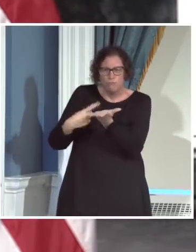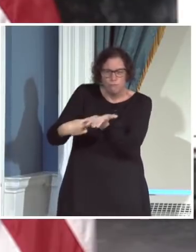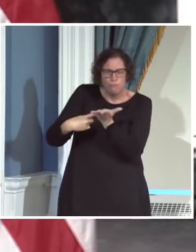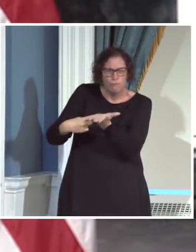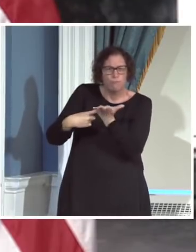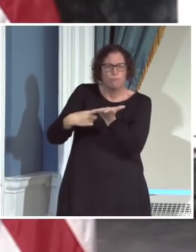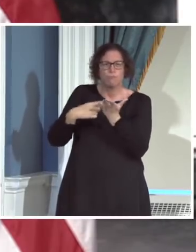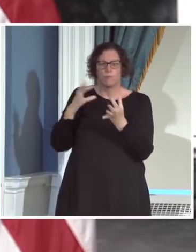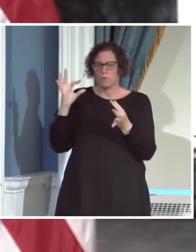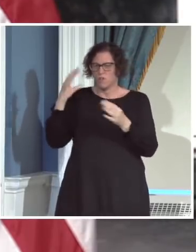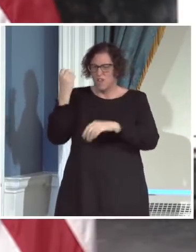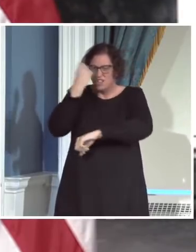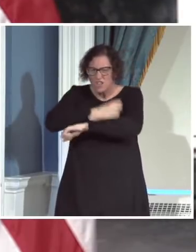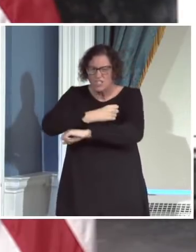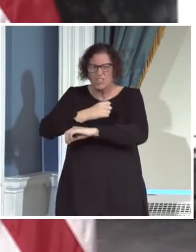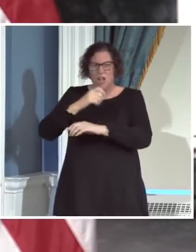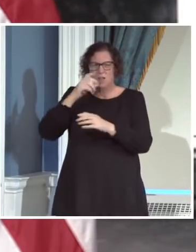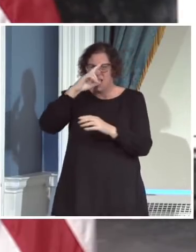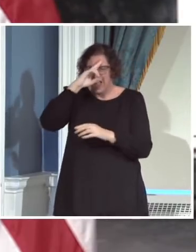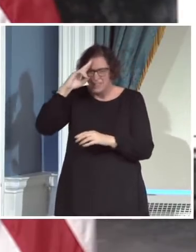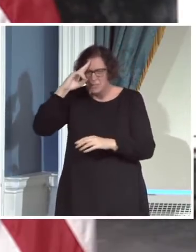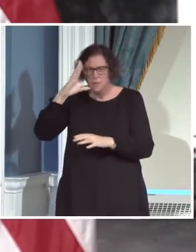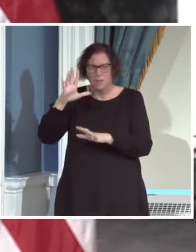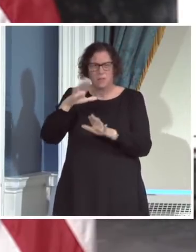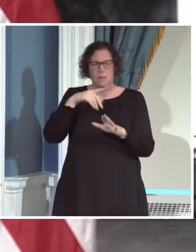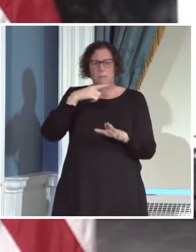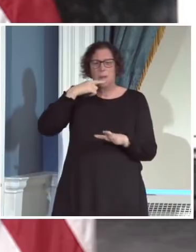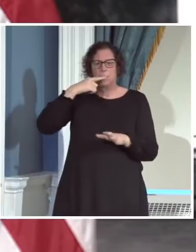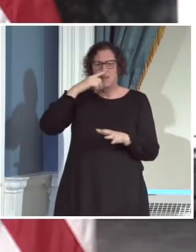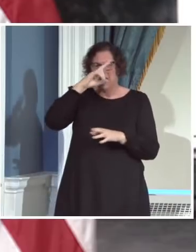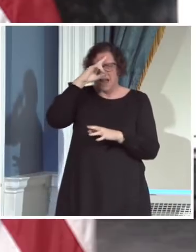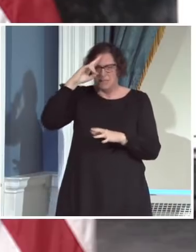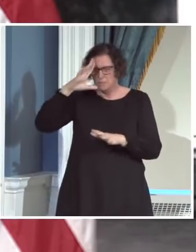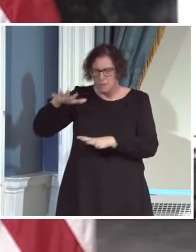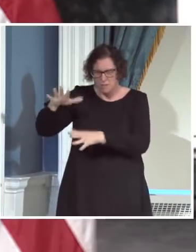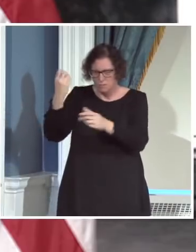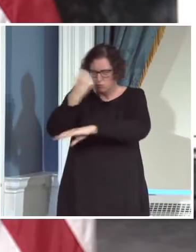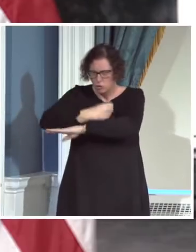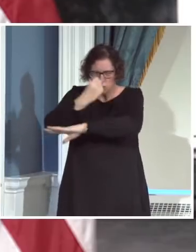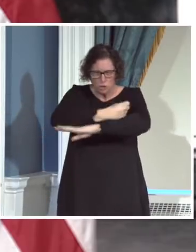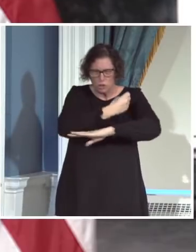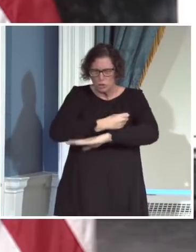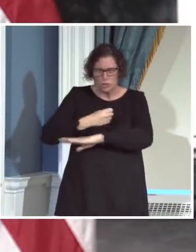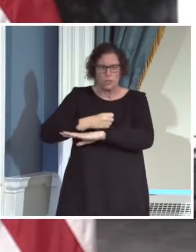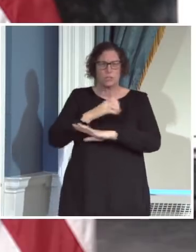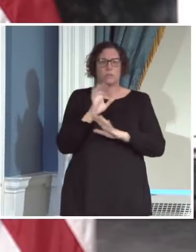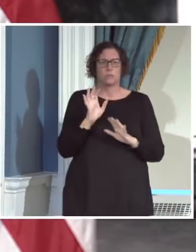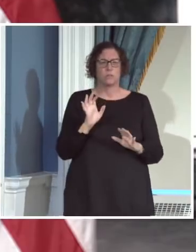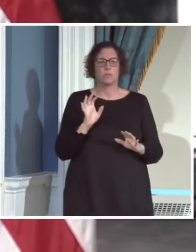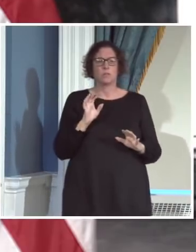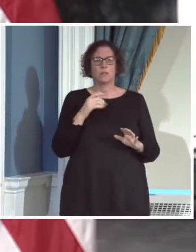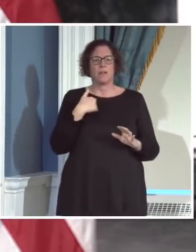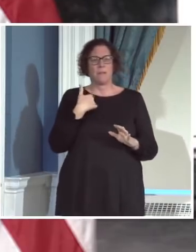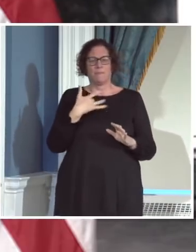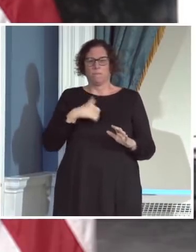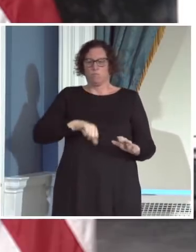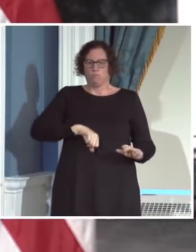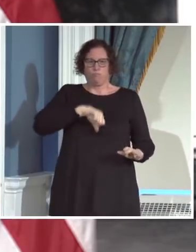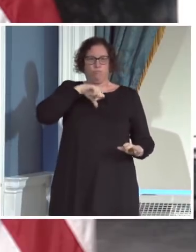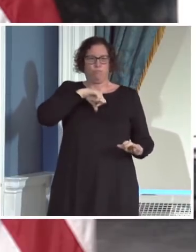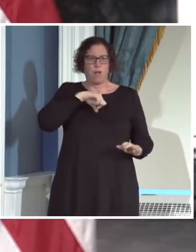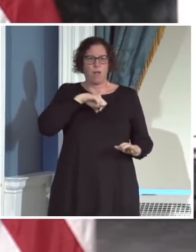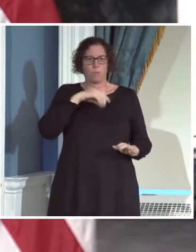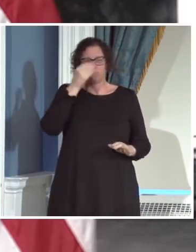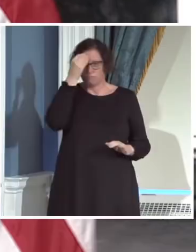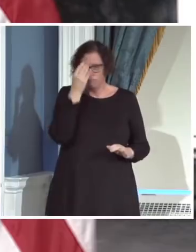of maybe we have to close some public hospitals or lay off frontline healthcare workers. And I'm proud to say that my administration and I said from day one, we're not going